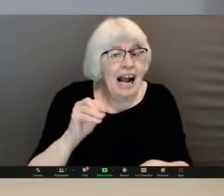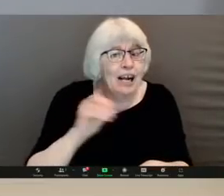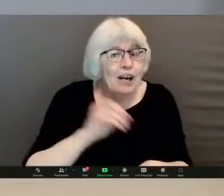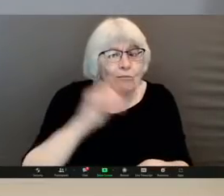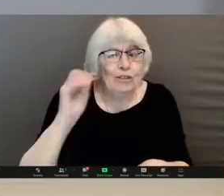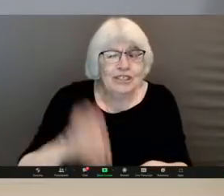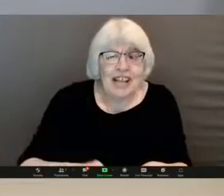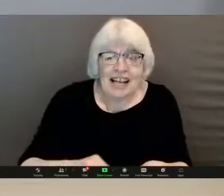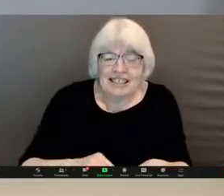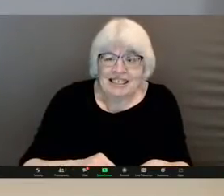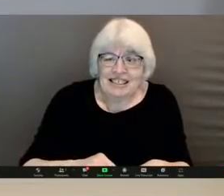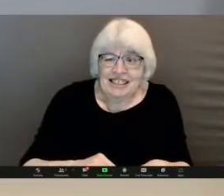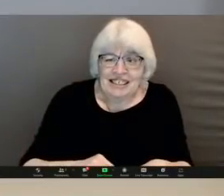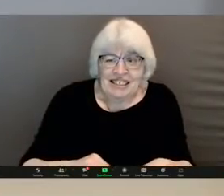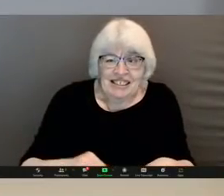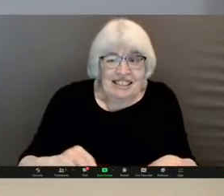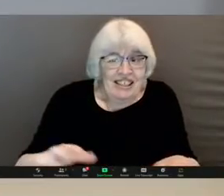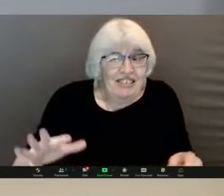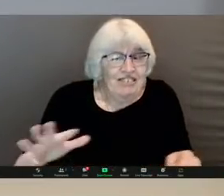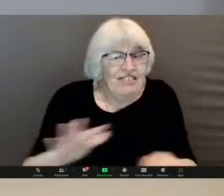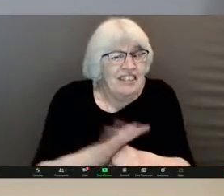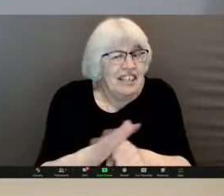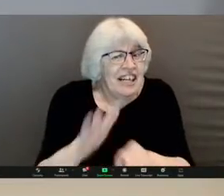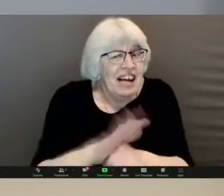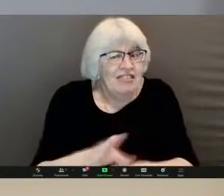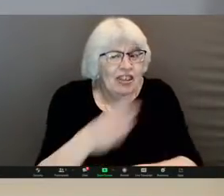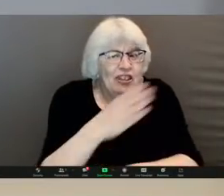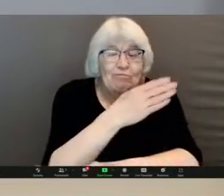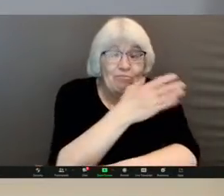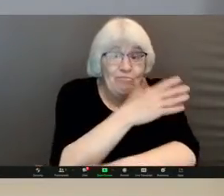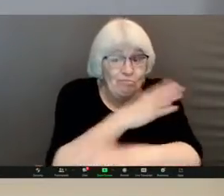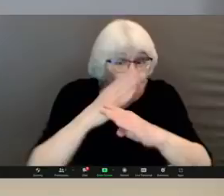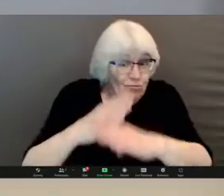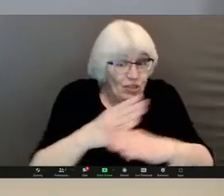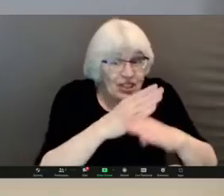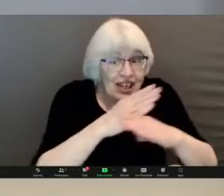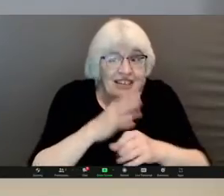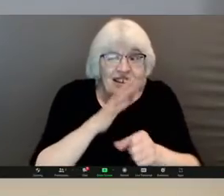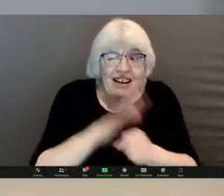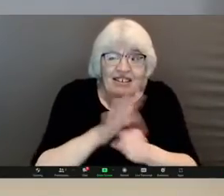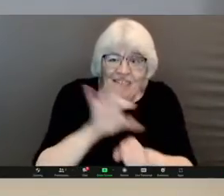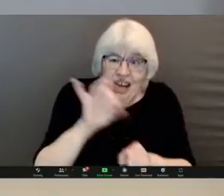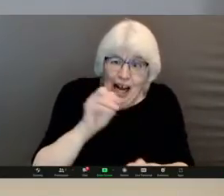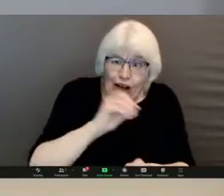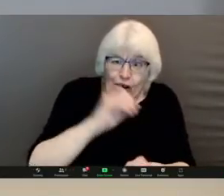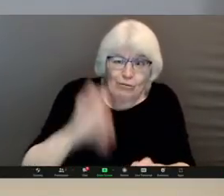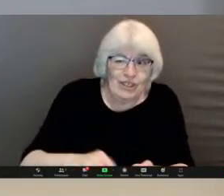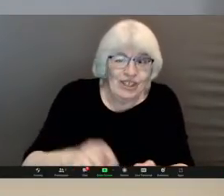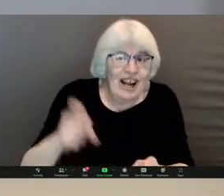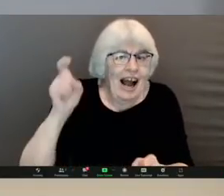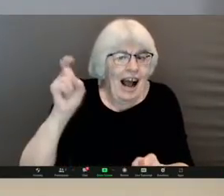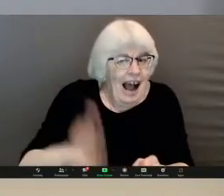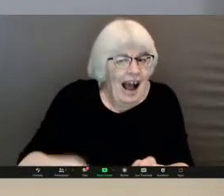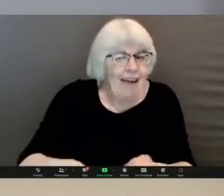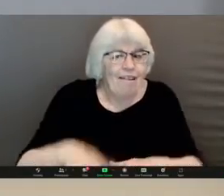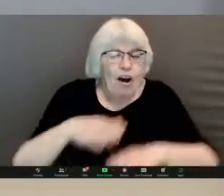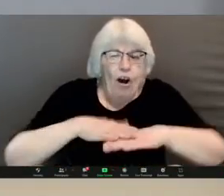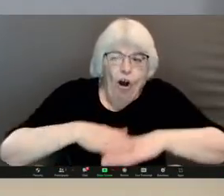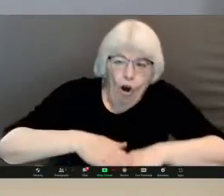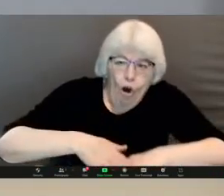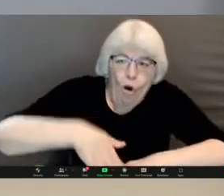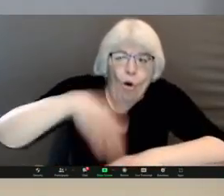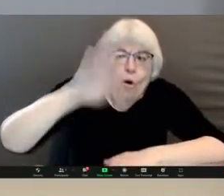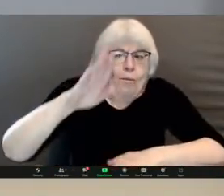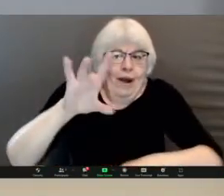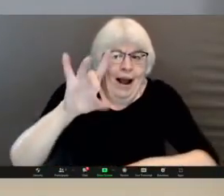ideal target, we know we have to aim higher than 80%. Dr. Tam commented that we need to aim high